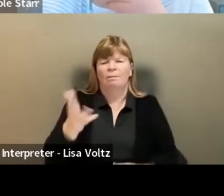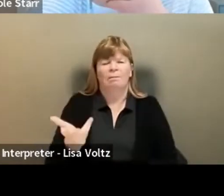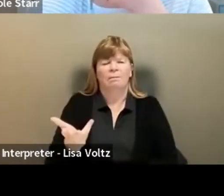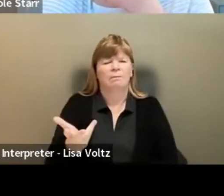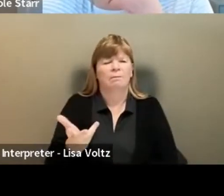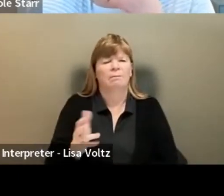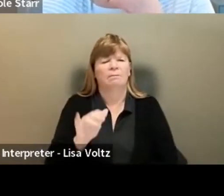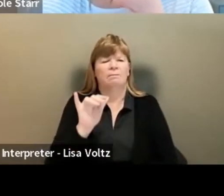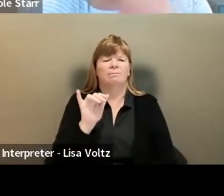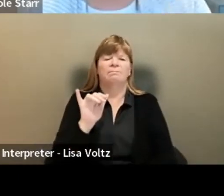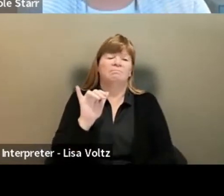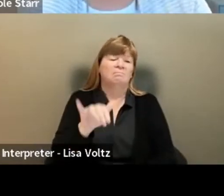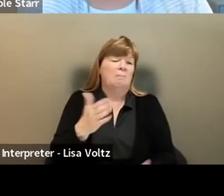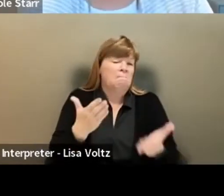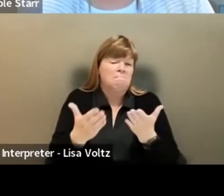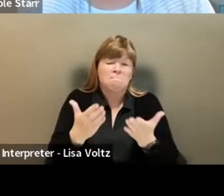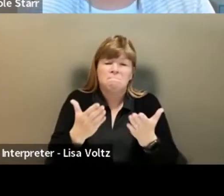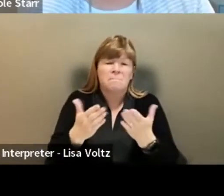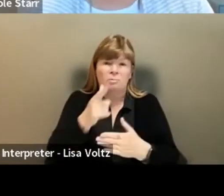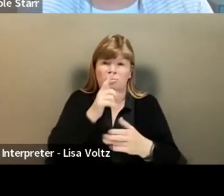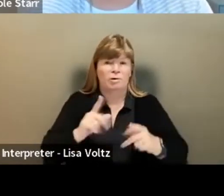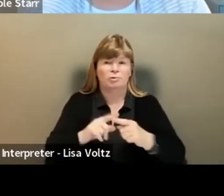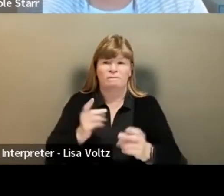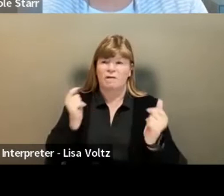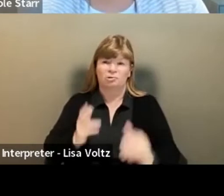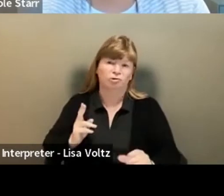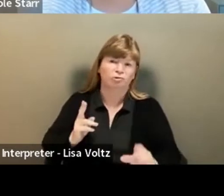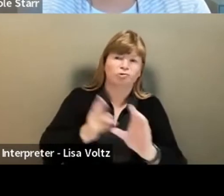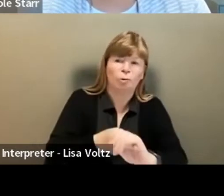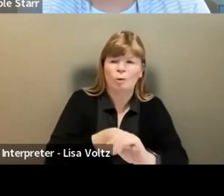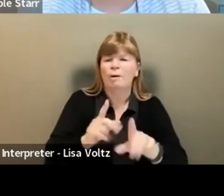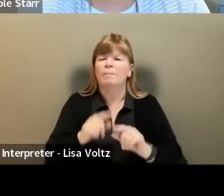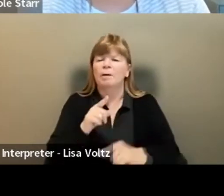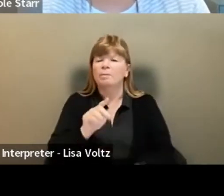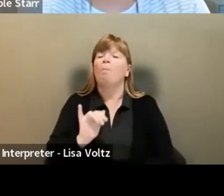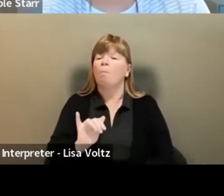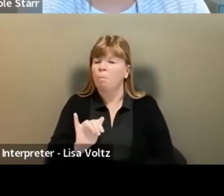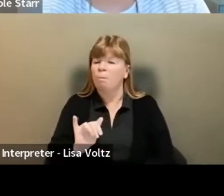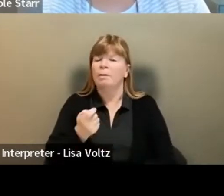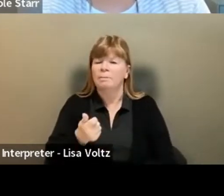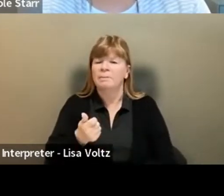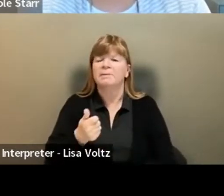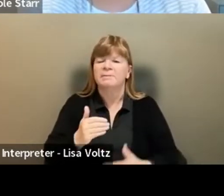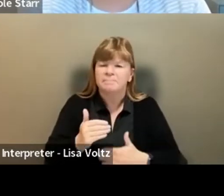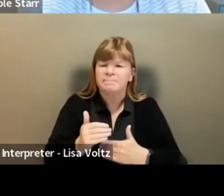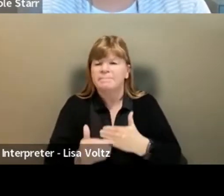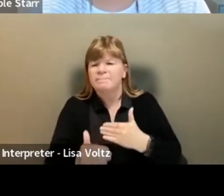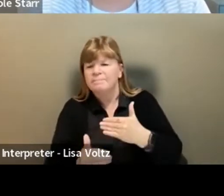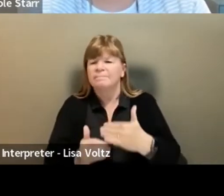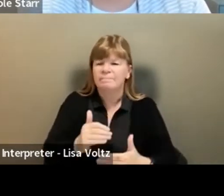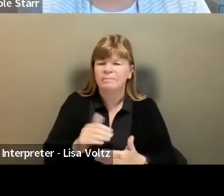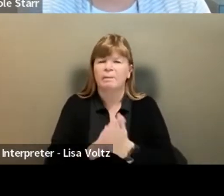how, and, maybe you're not ready to join right away, but you take those steps to be strong enough